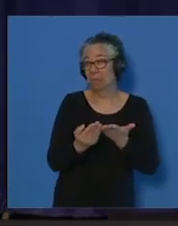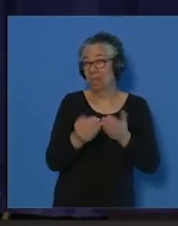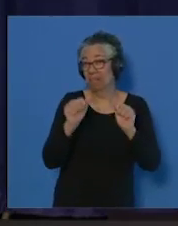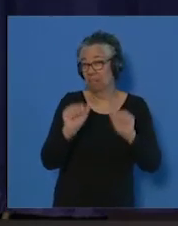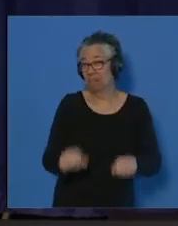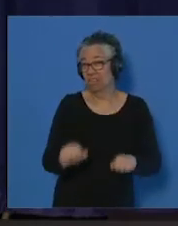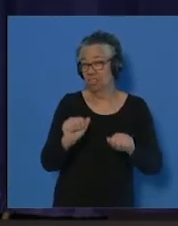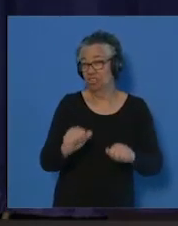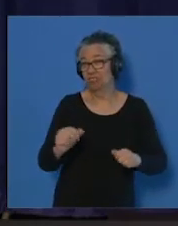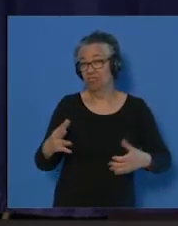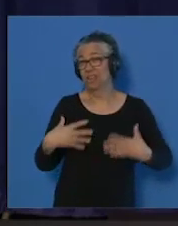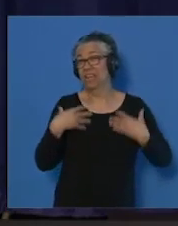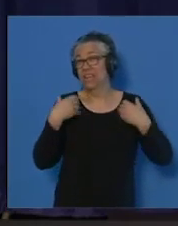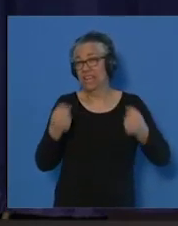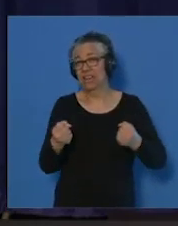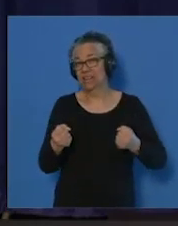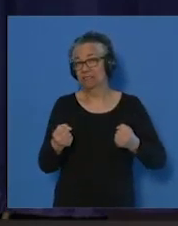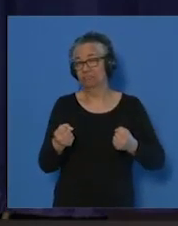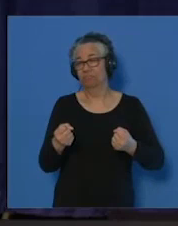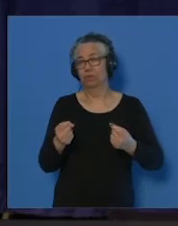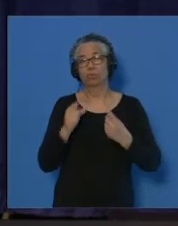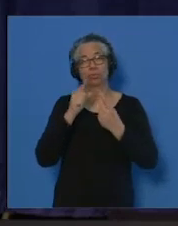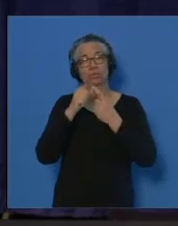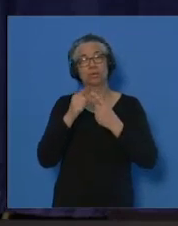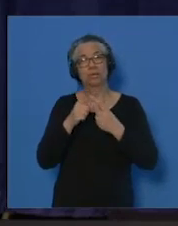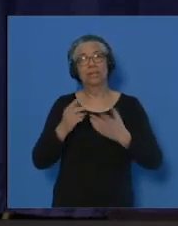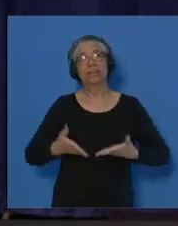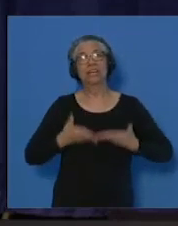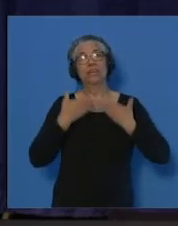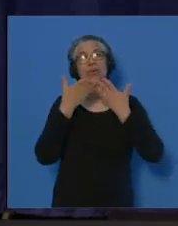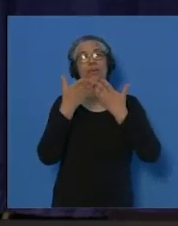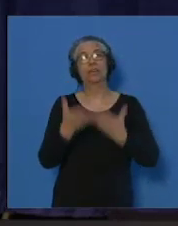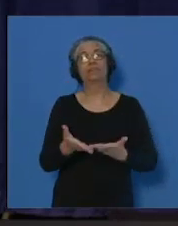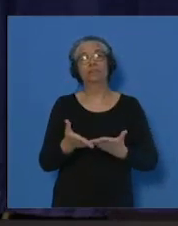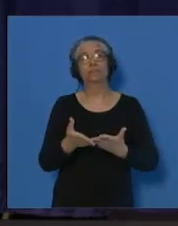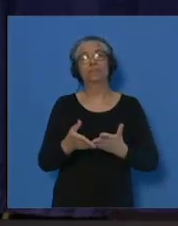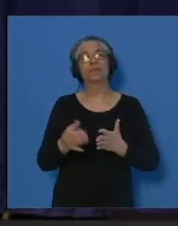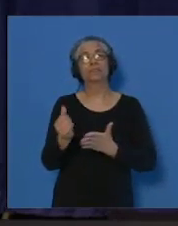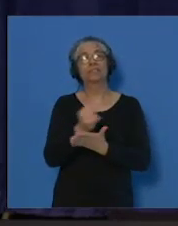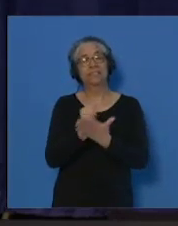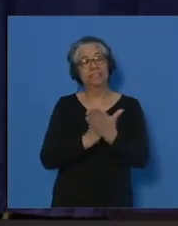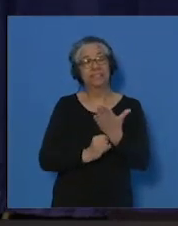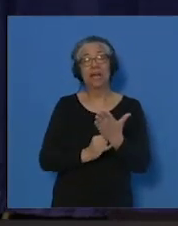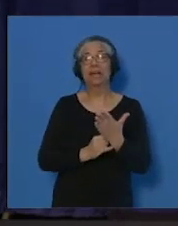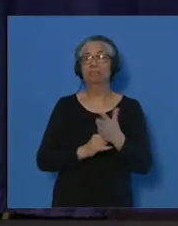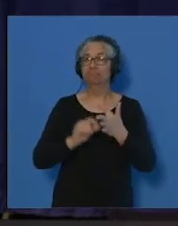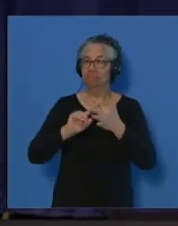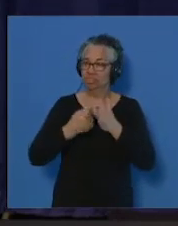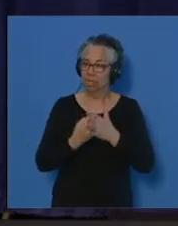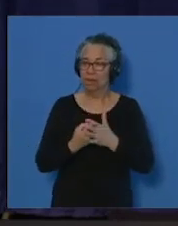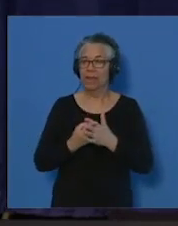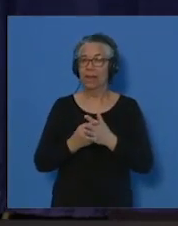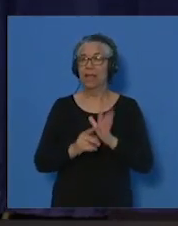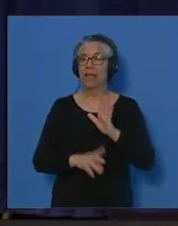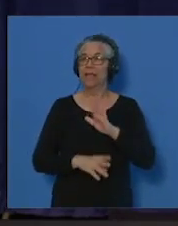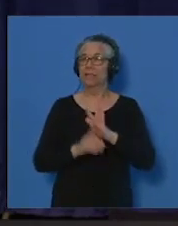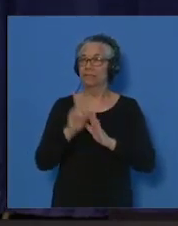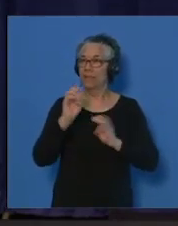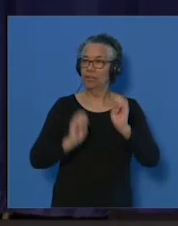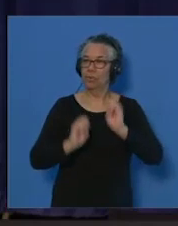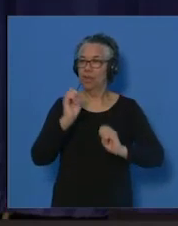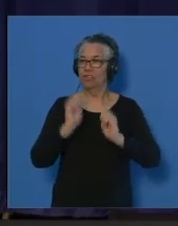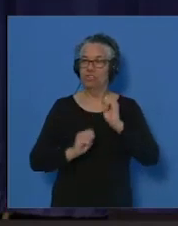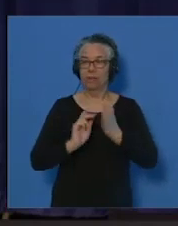initiatives. It will provide prioritized recommendations on the design, implementation, and evaluation of policies to promote